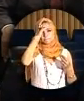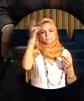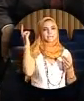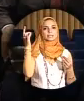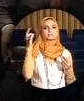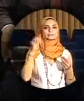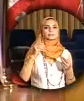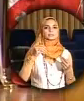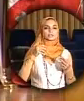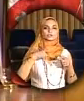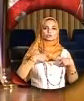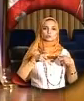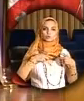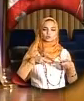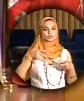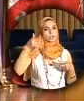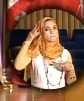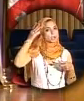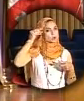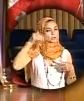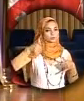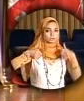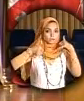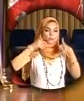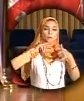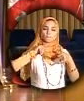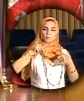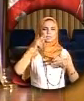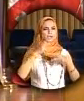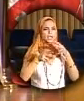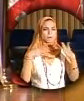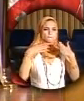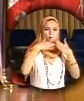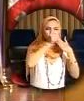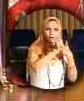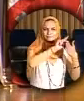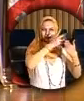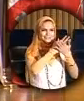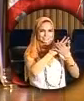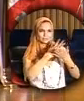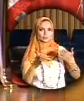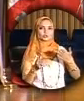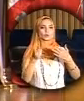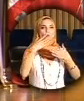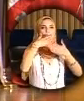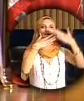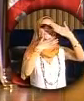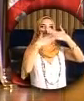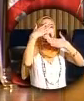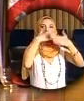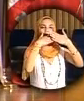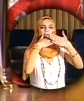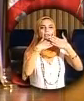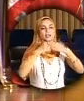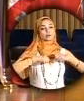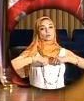their communities, and build capacities for self-fulfillment. They are real enablers, and their potential for change